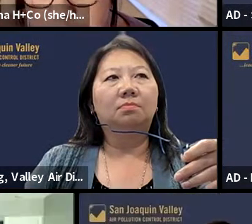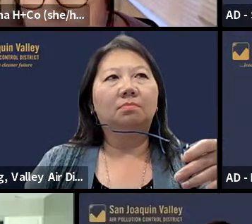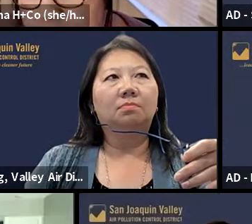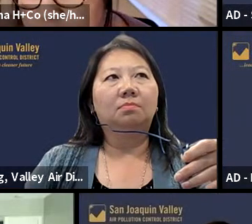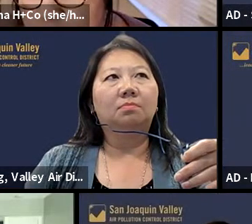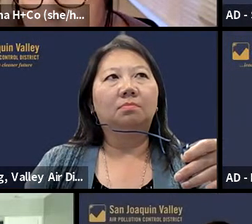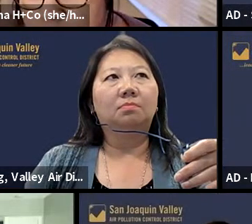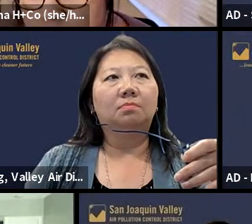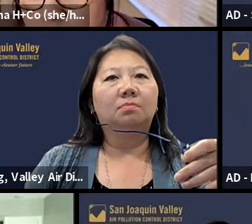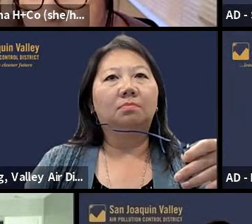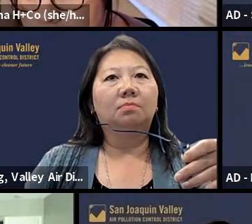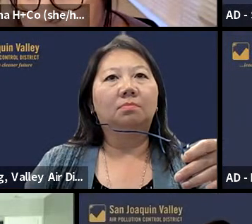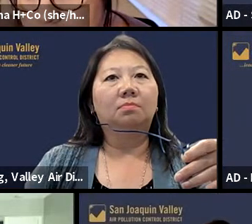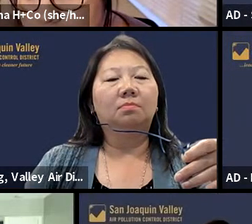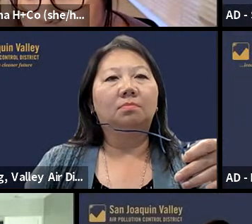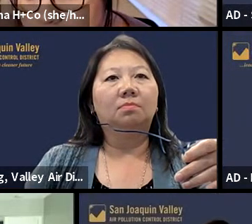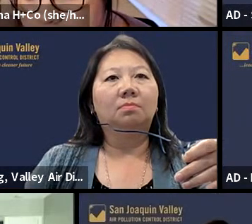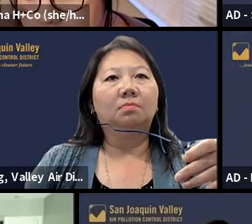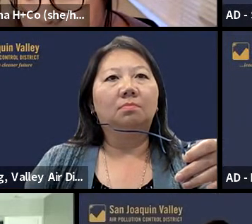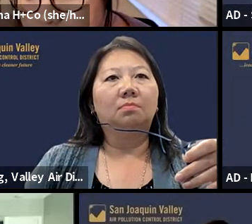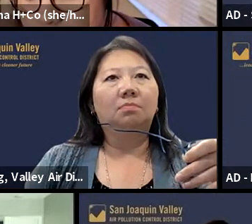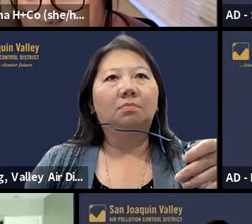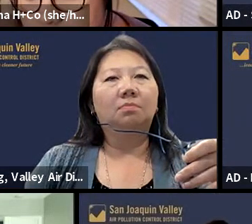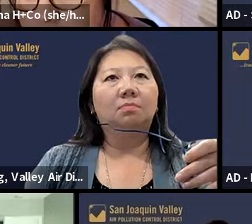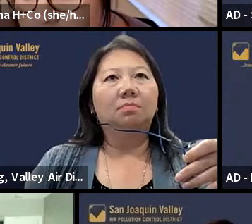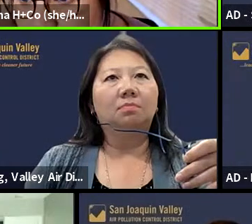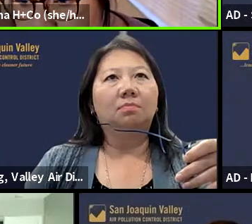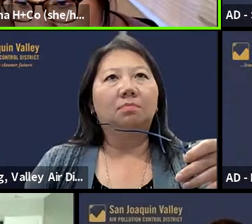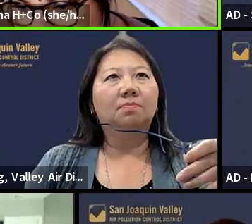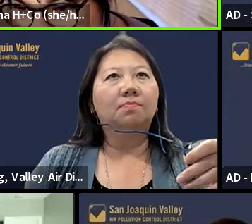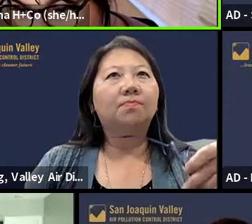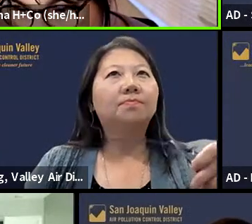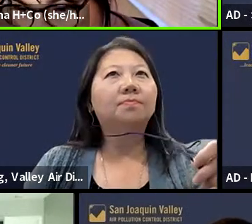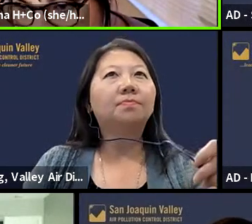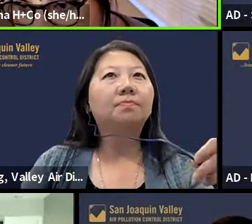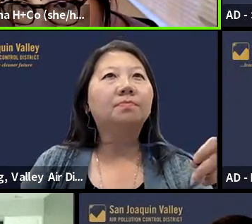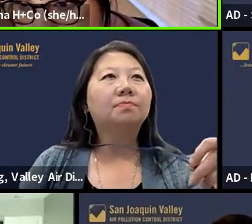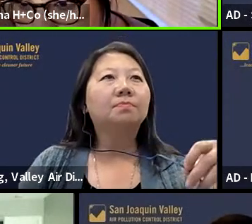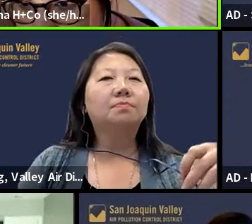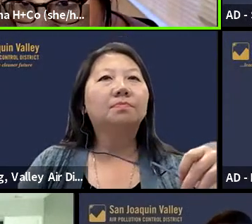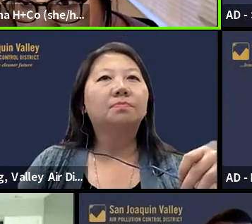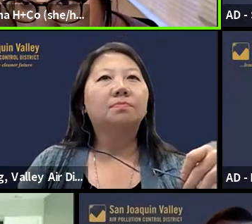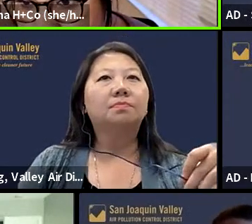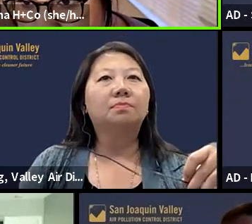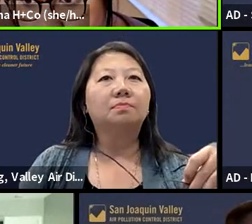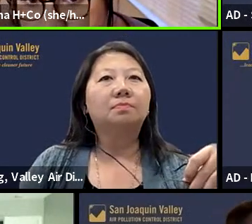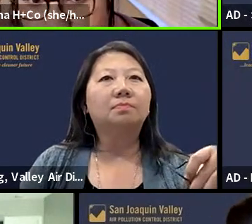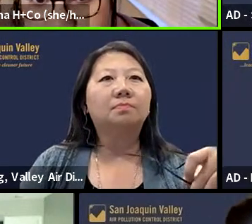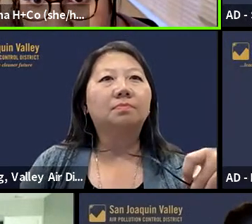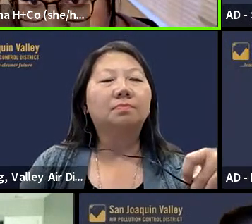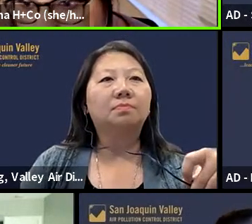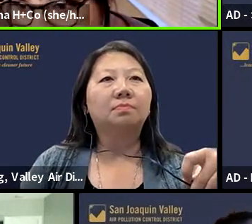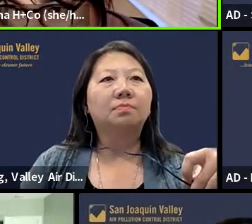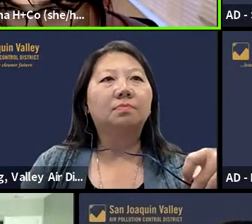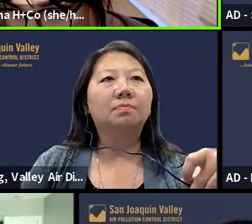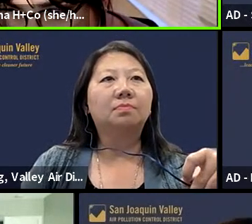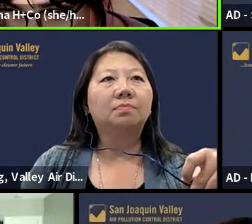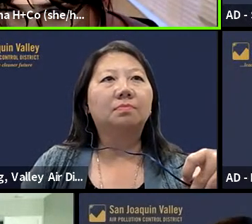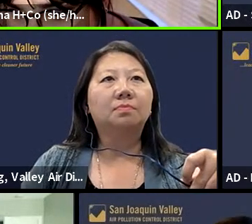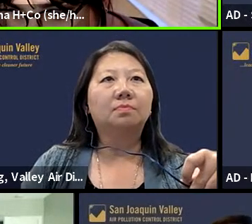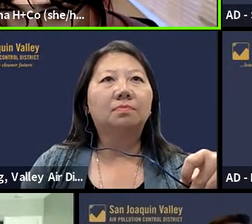for residential and not for the EVMT. You want to join EVMT? Yes. Okay.